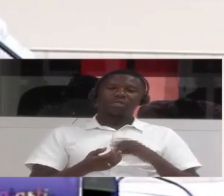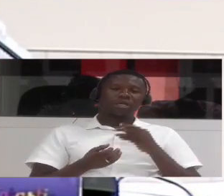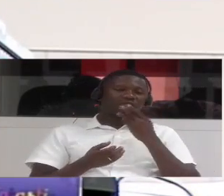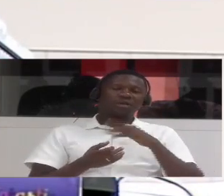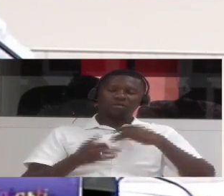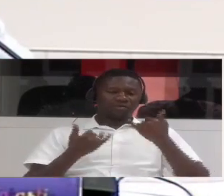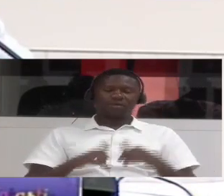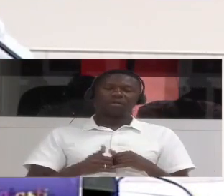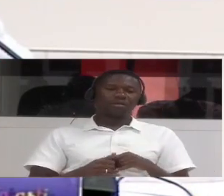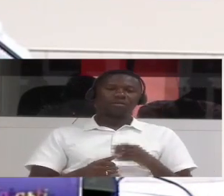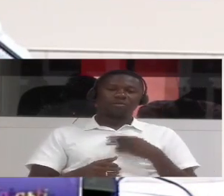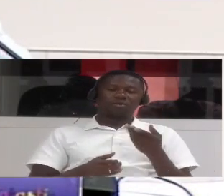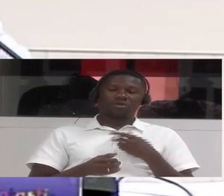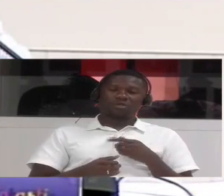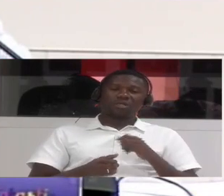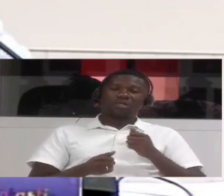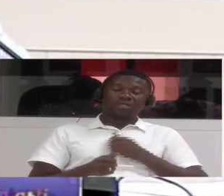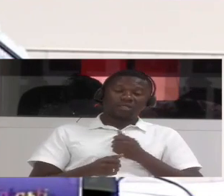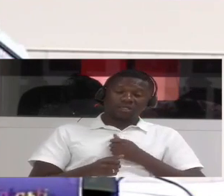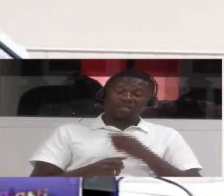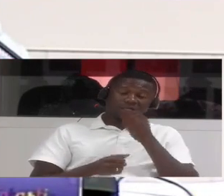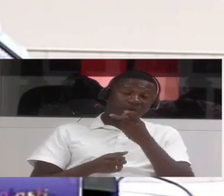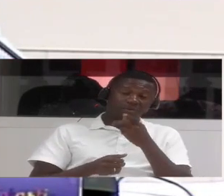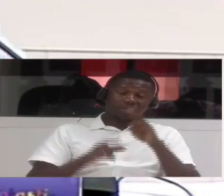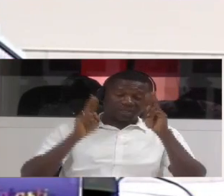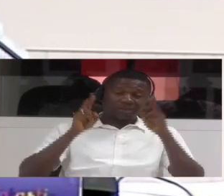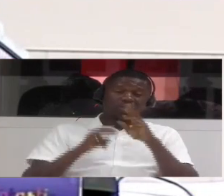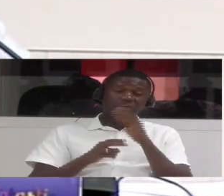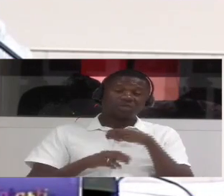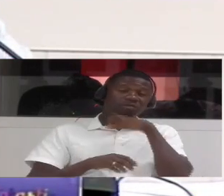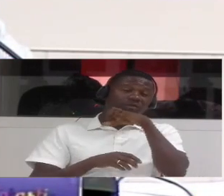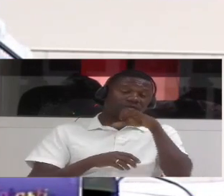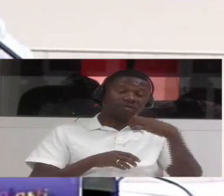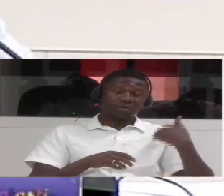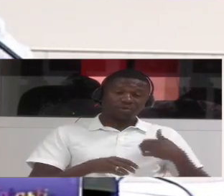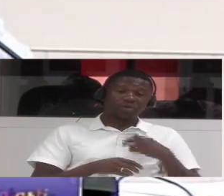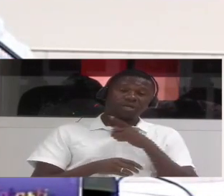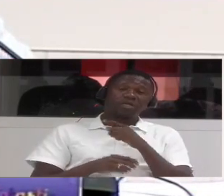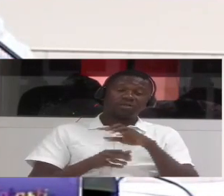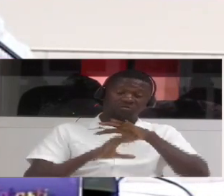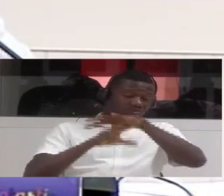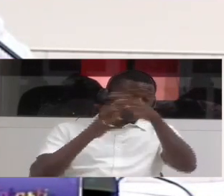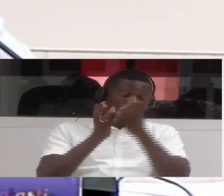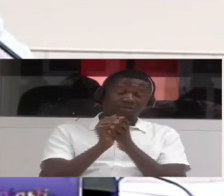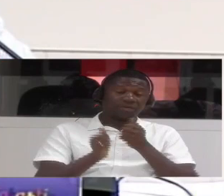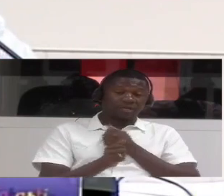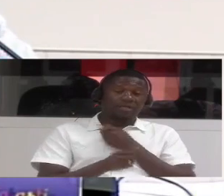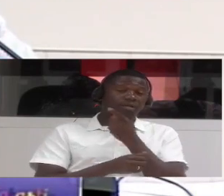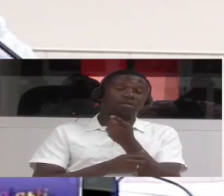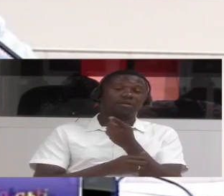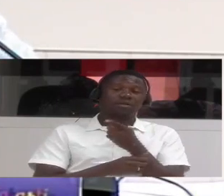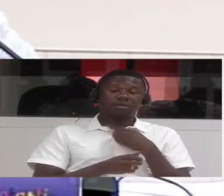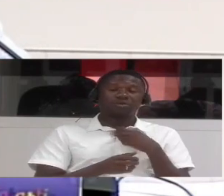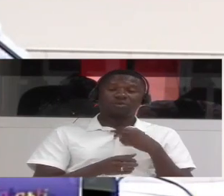and JAMMEH was a bundle of terror. So because of those comments, then she was charged with false